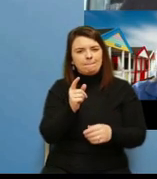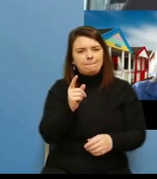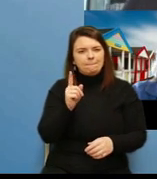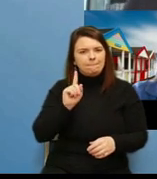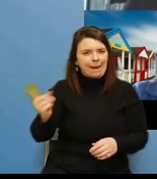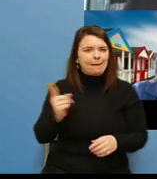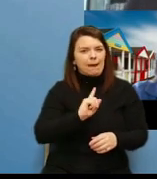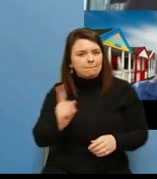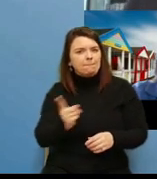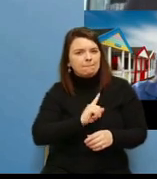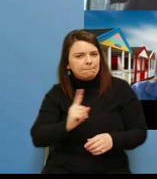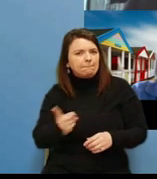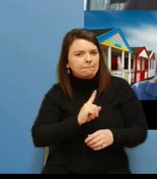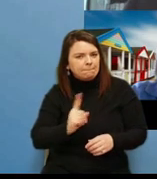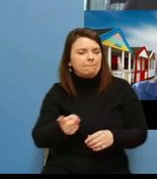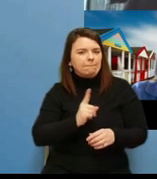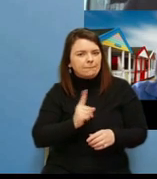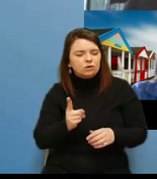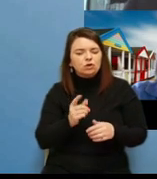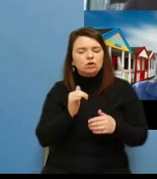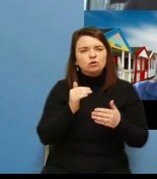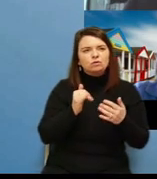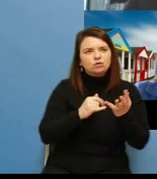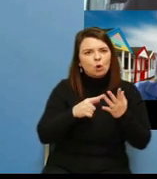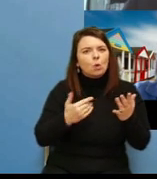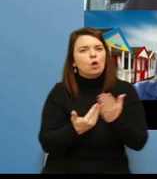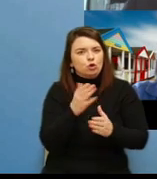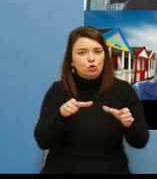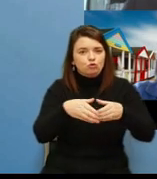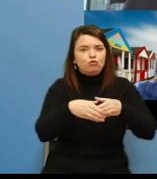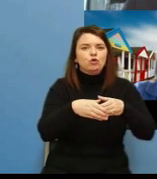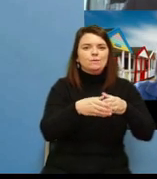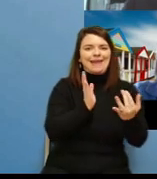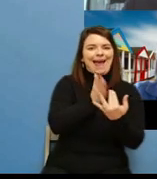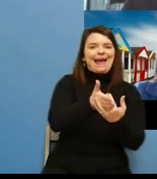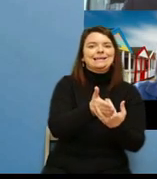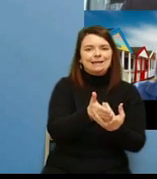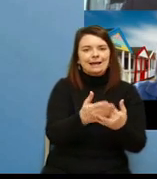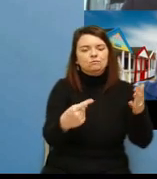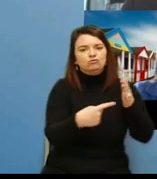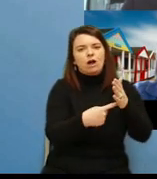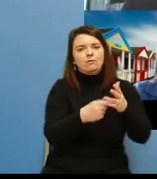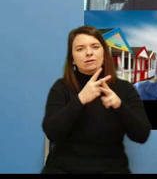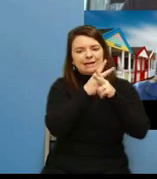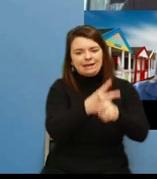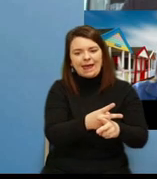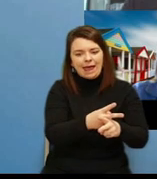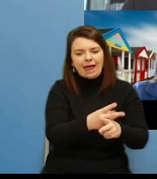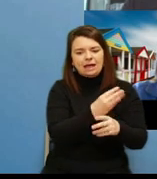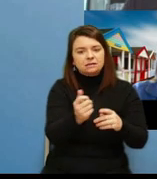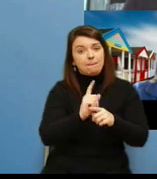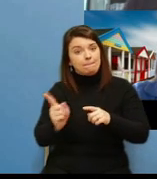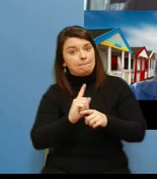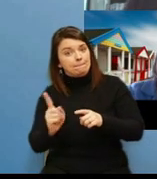want a better word, frequent attenders who come again and again. So it's always, to me, some of the new routes of kind of accessing primary